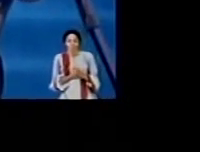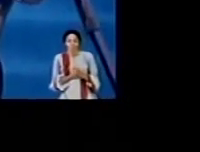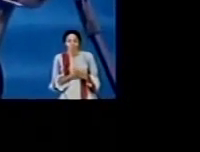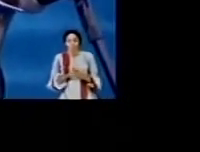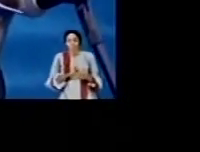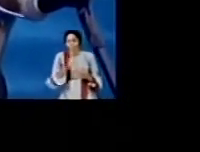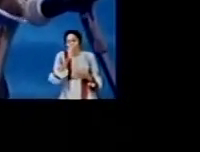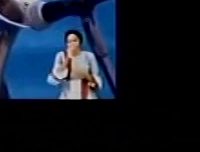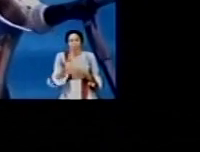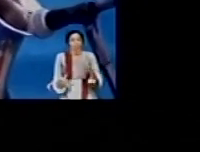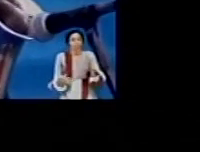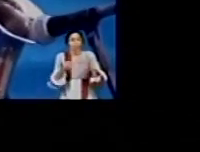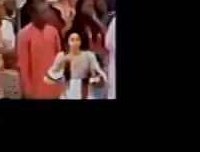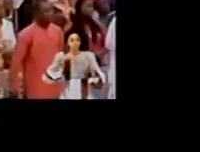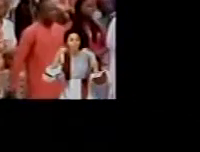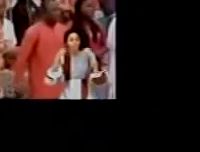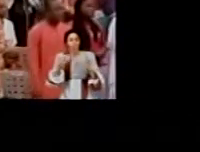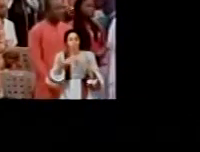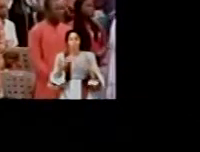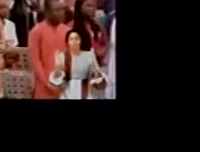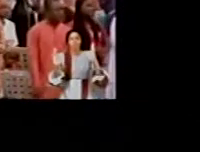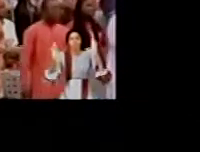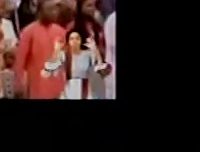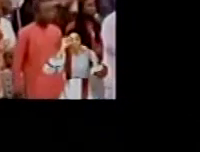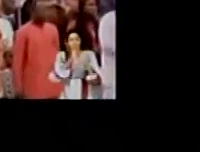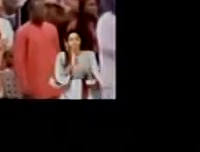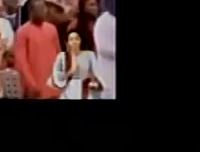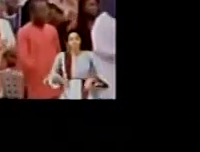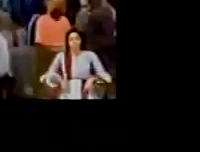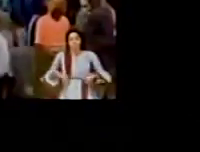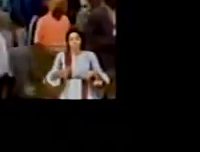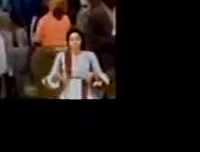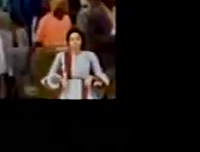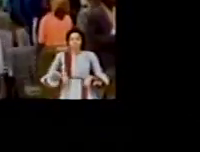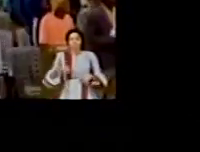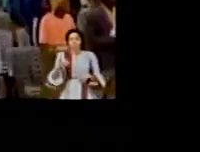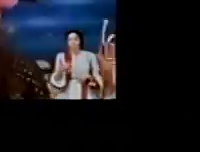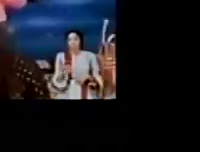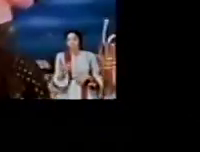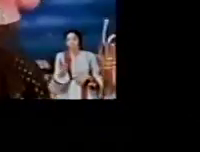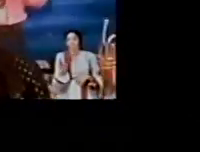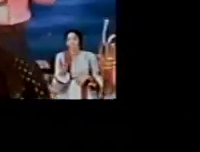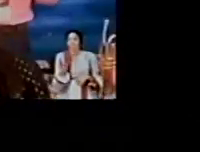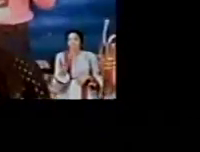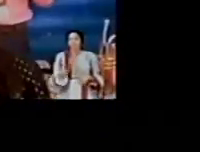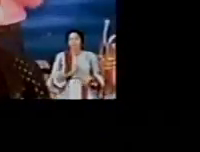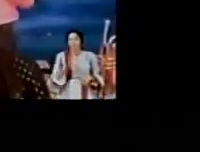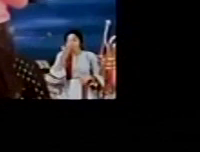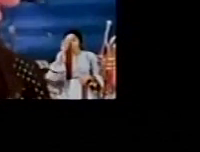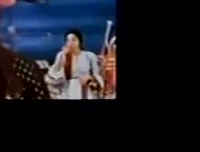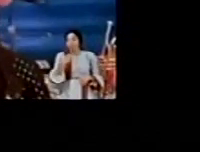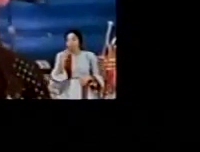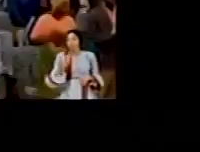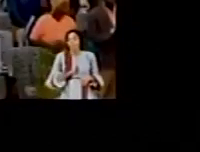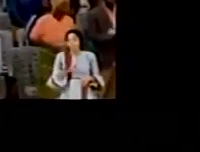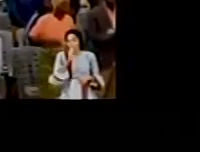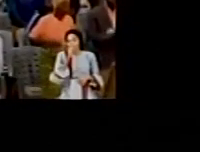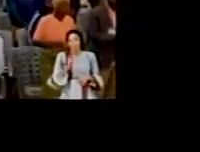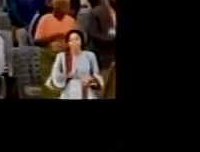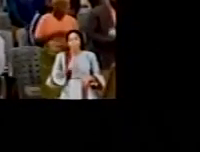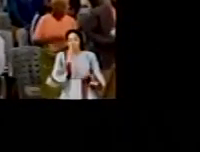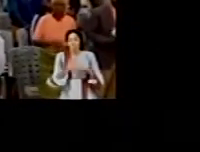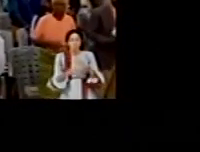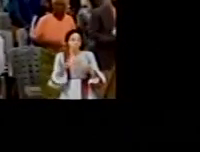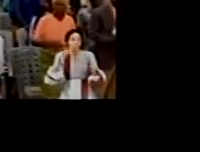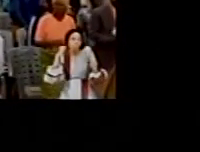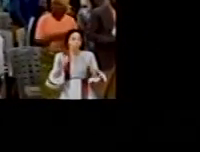Walking in power, I'm walking miracles, I live a life of favor, cause I know who I am.